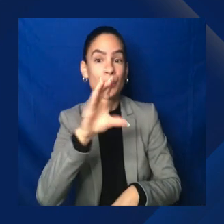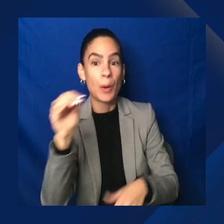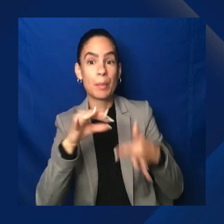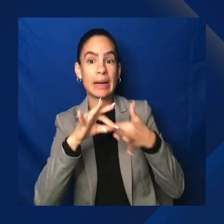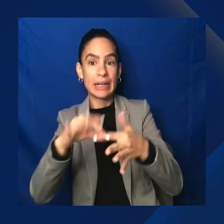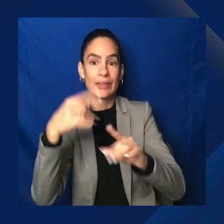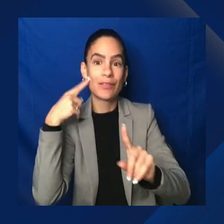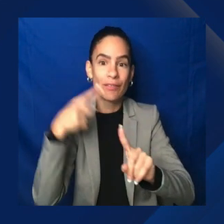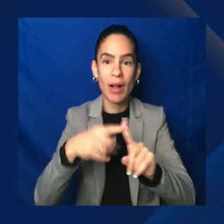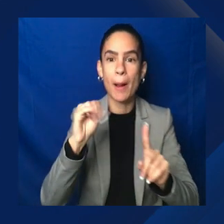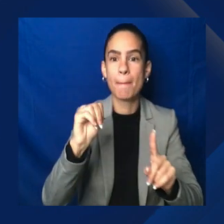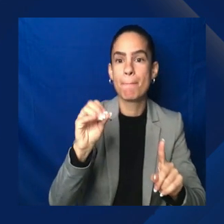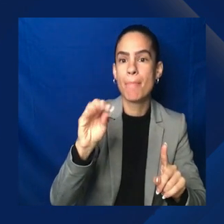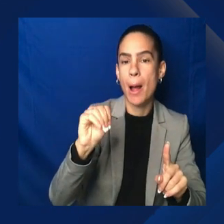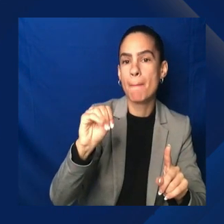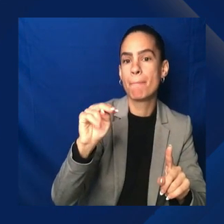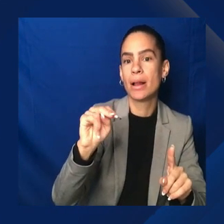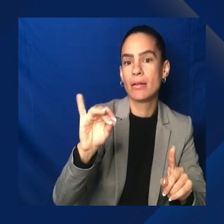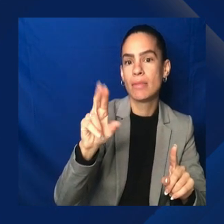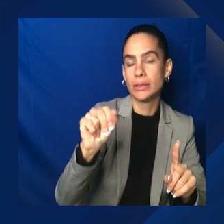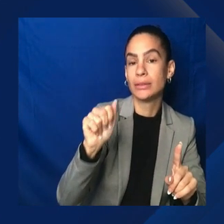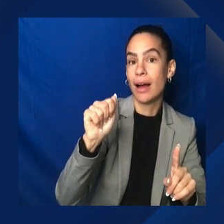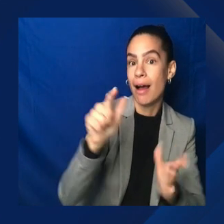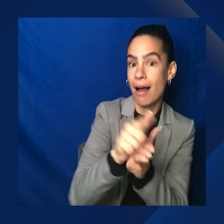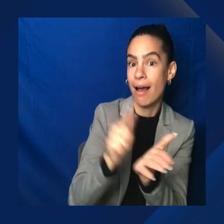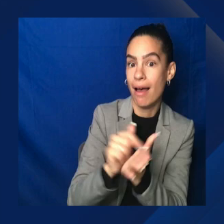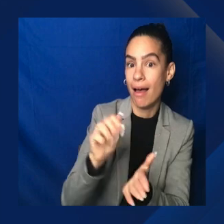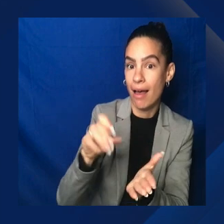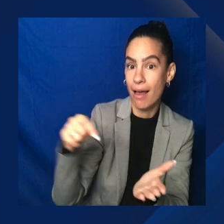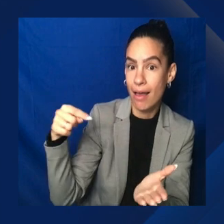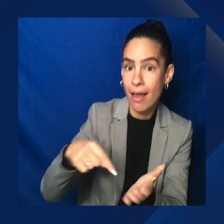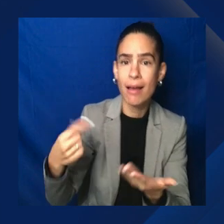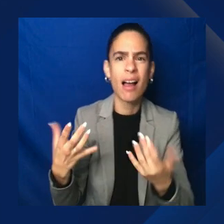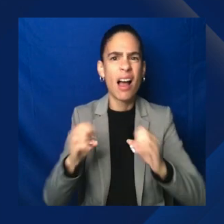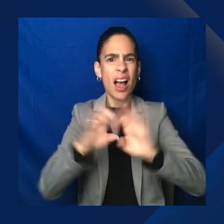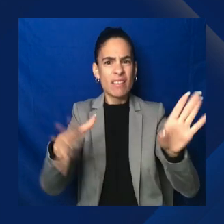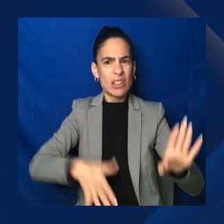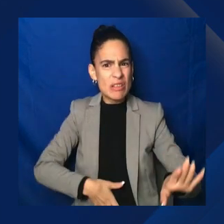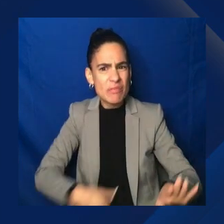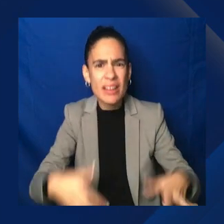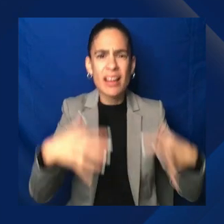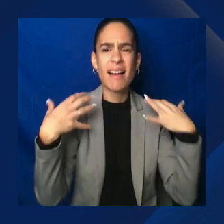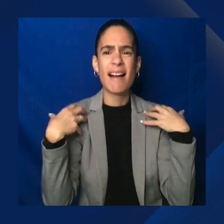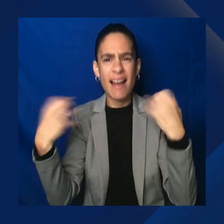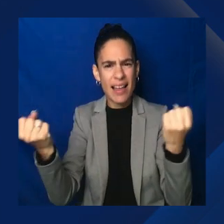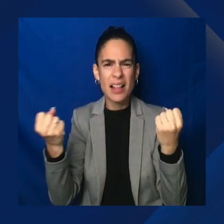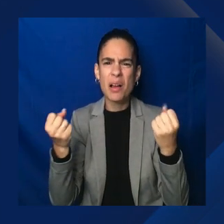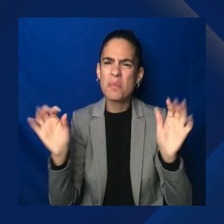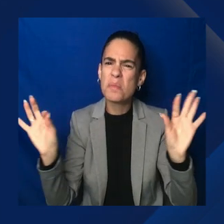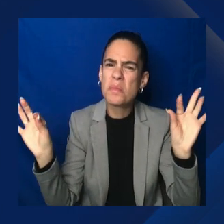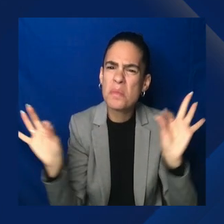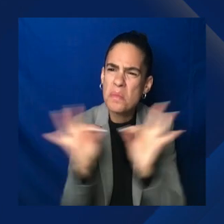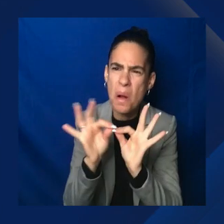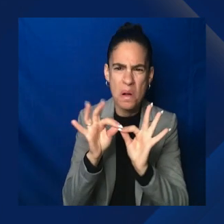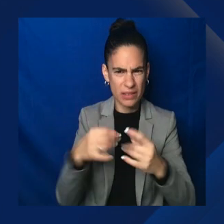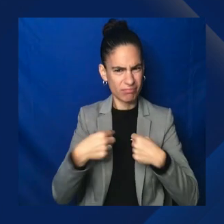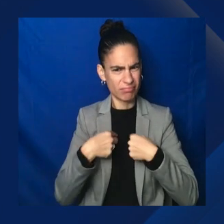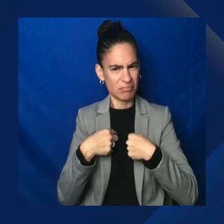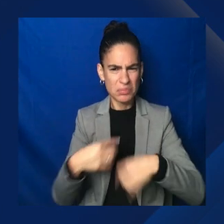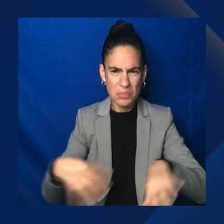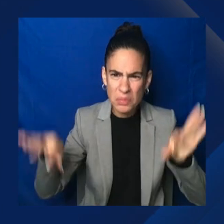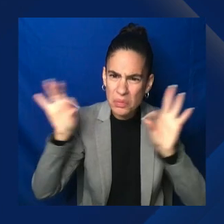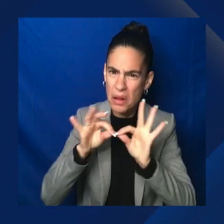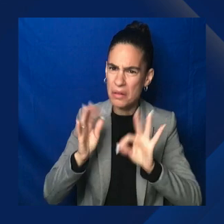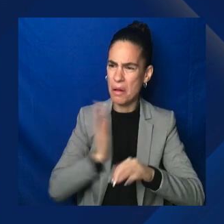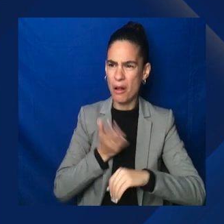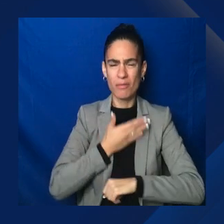important to me and to the sustainability of our nation. About 700 women die each year because